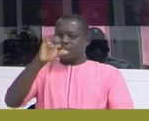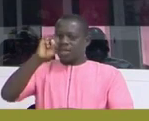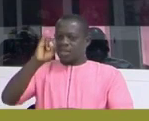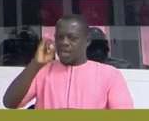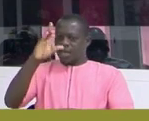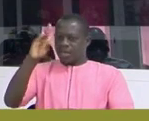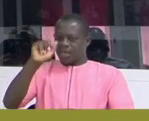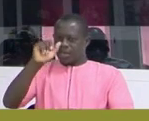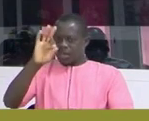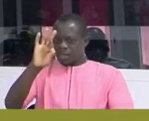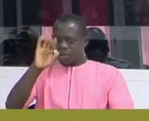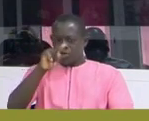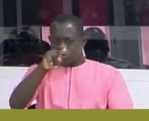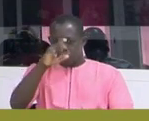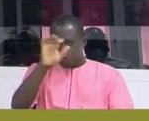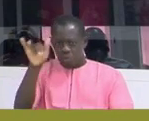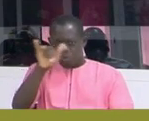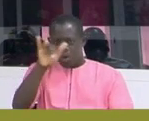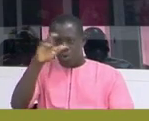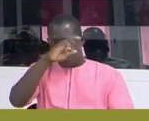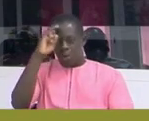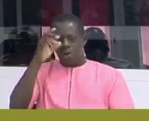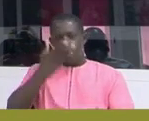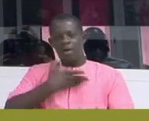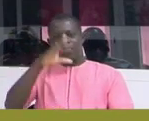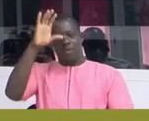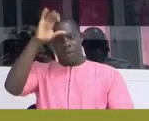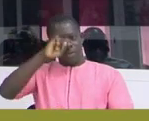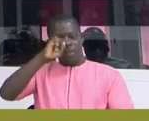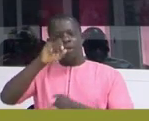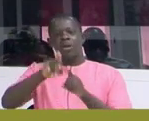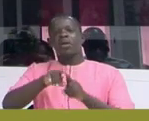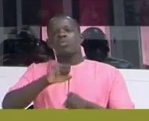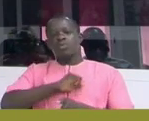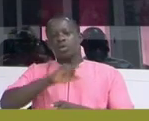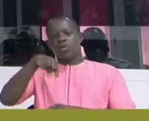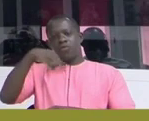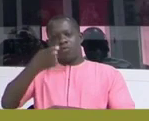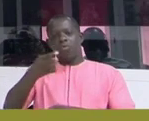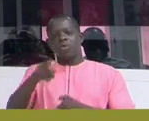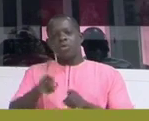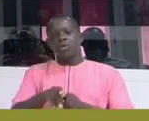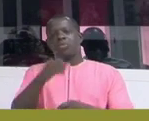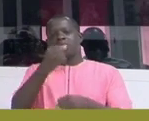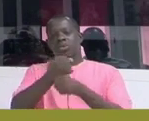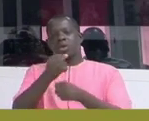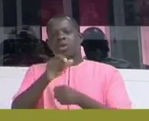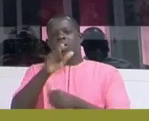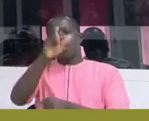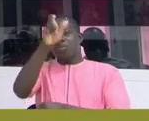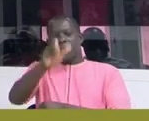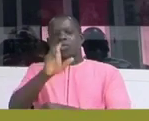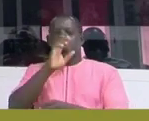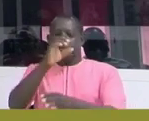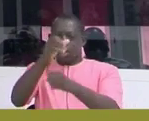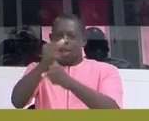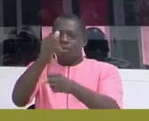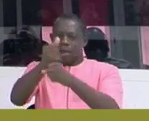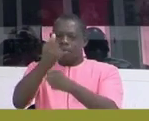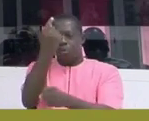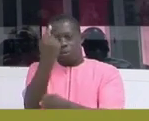blocks." Then I asked Sidat, "What book do you know?" Sad said, "For him, he can only be a